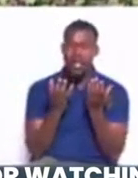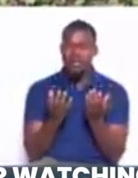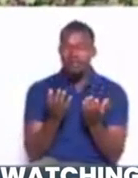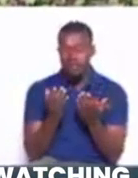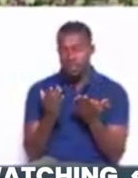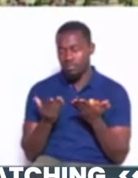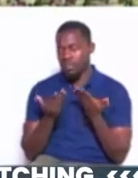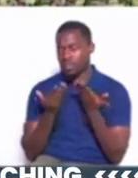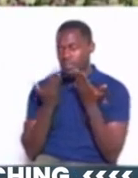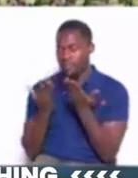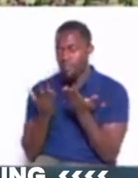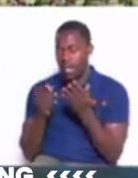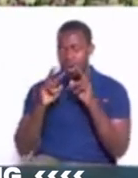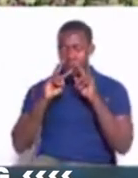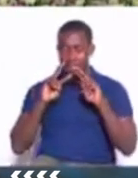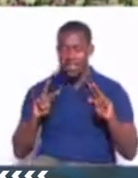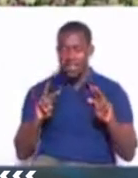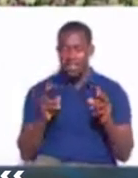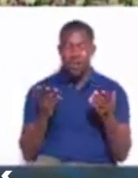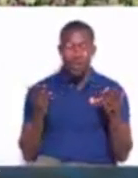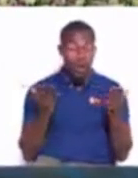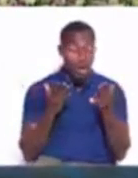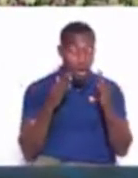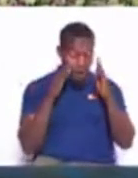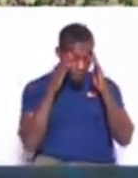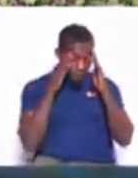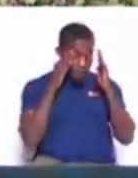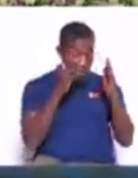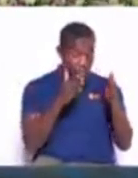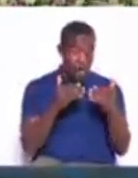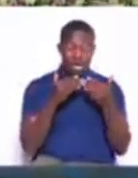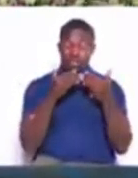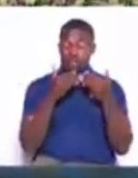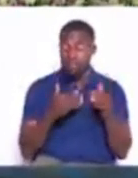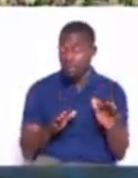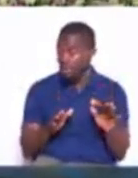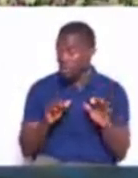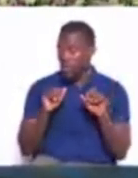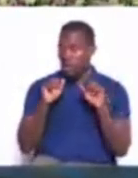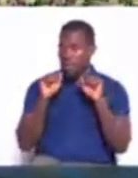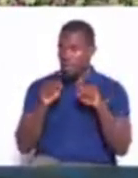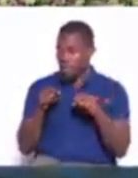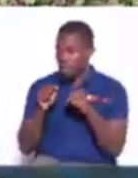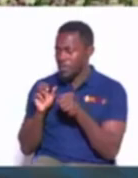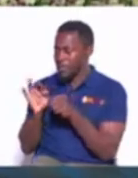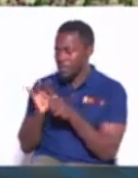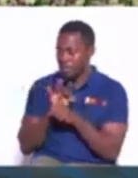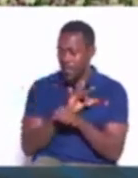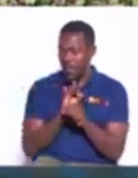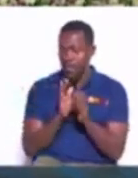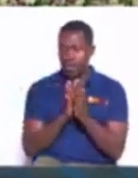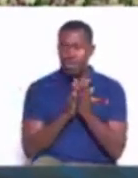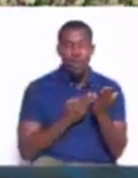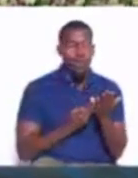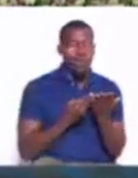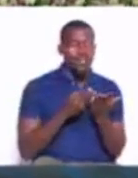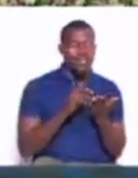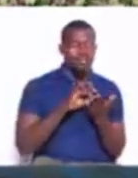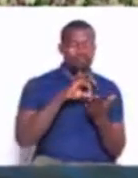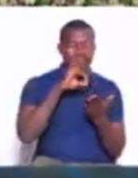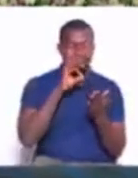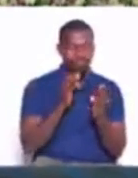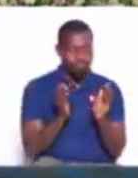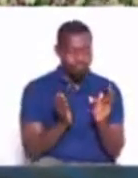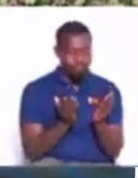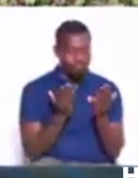where we are lacking commitment, impress us by the Holy Spirit to bring deep commitment to our